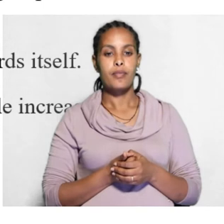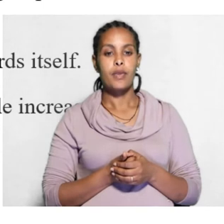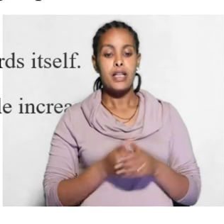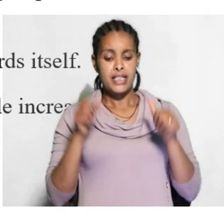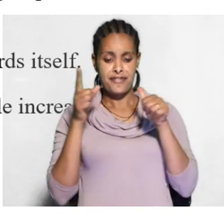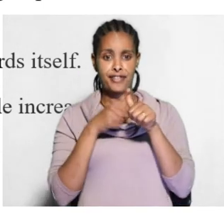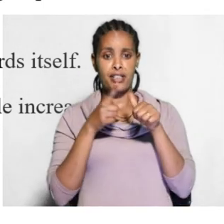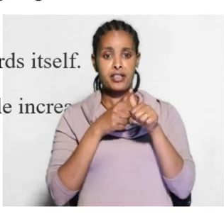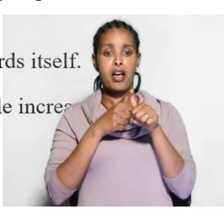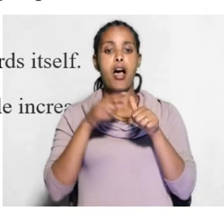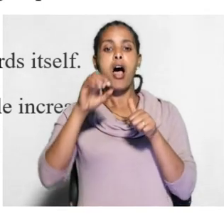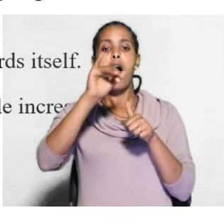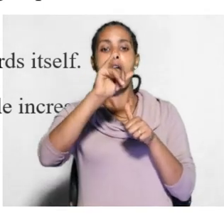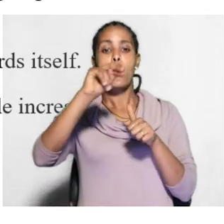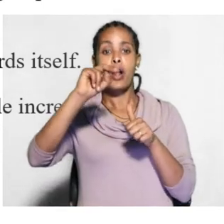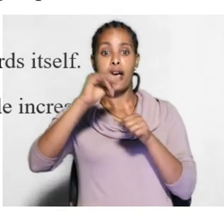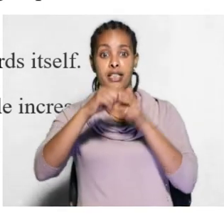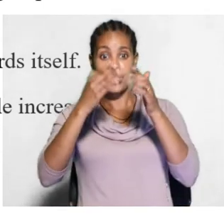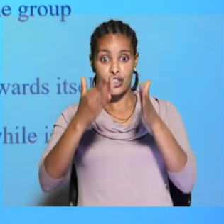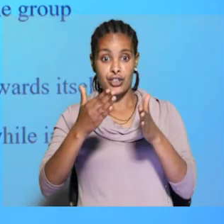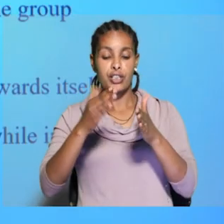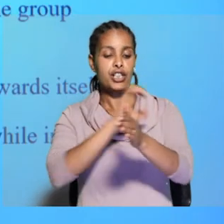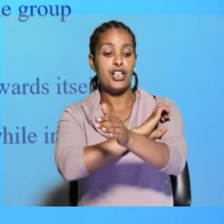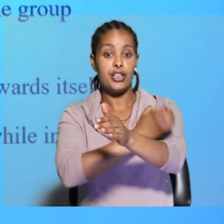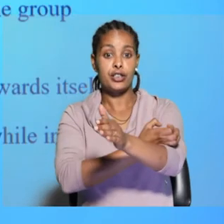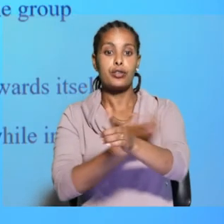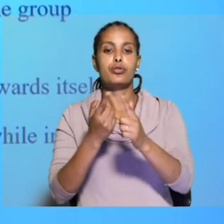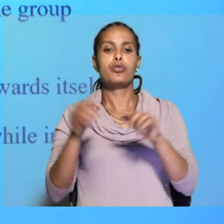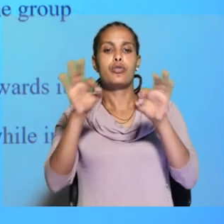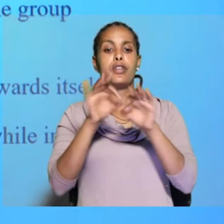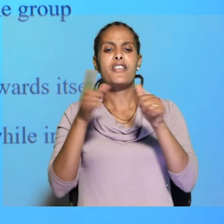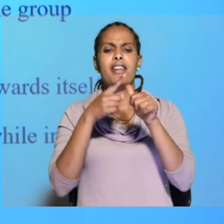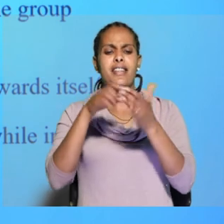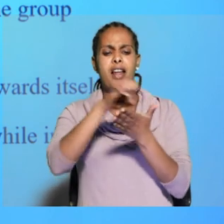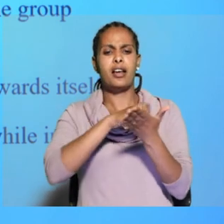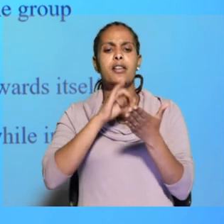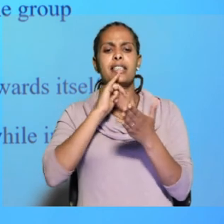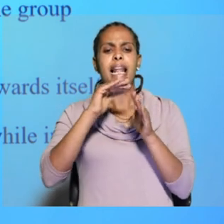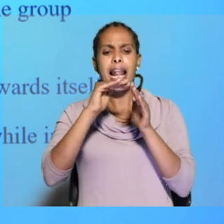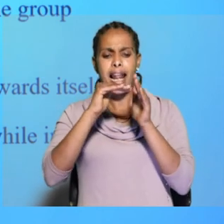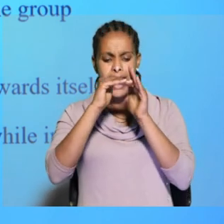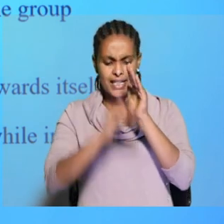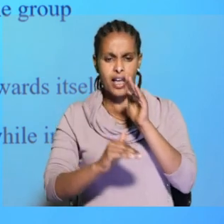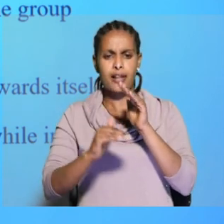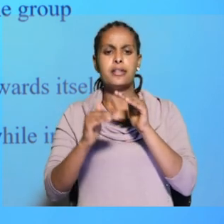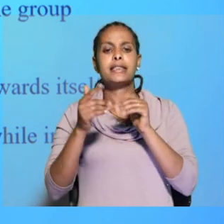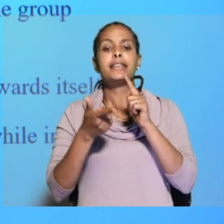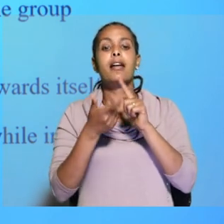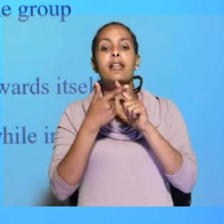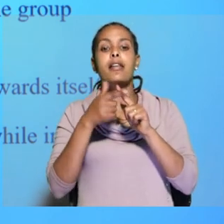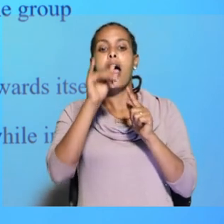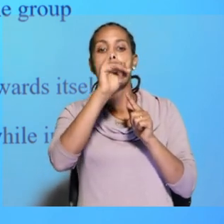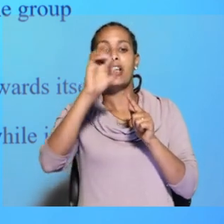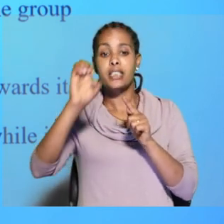The first ionization energy required to remove the first electron is less than the second ionization